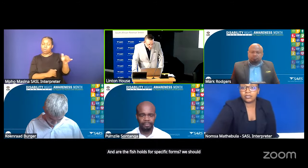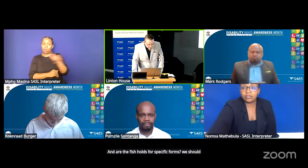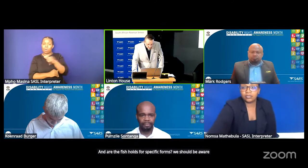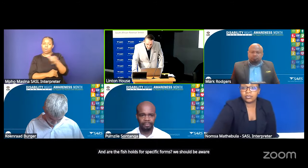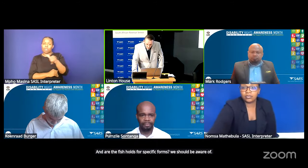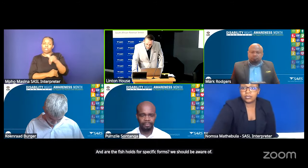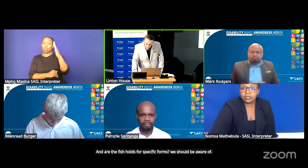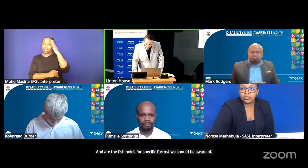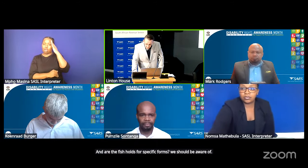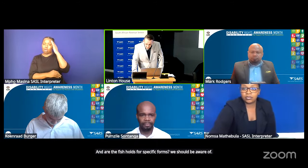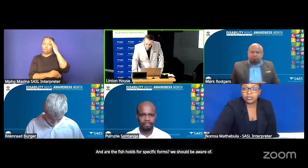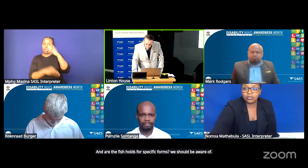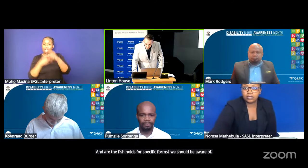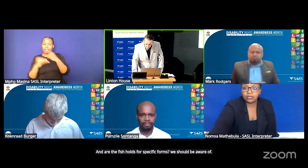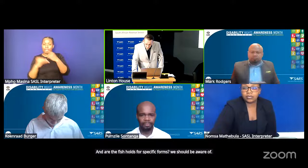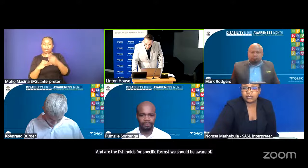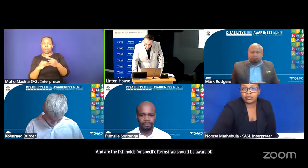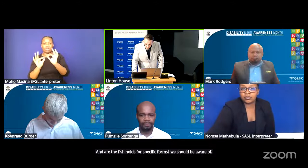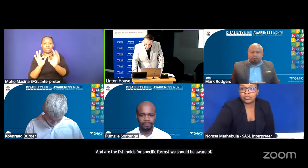of?